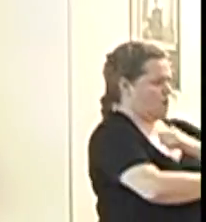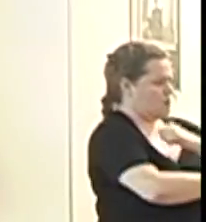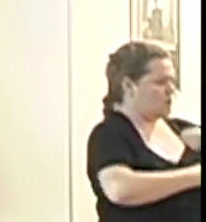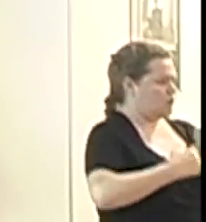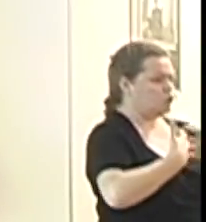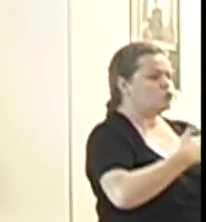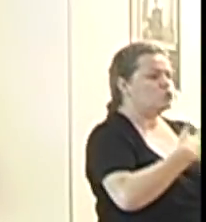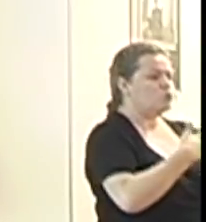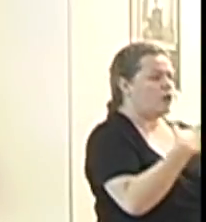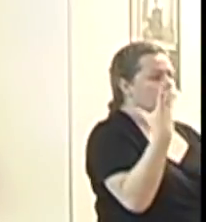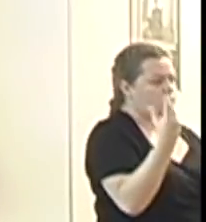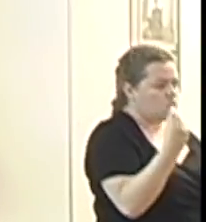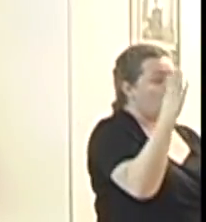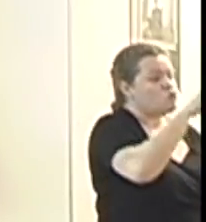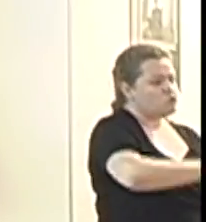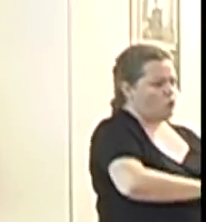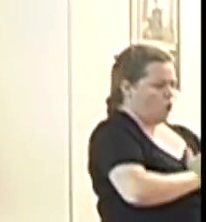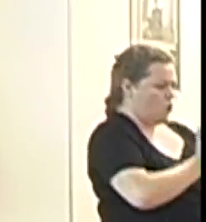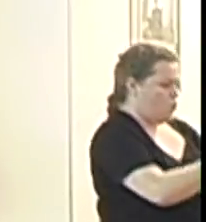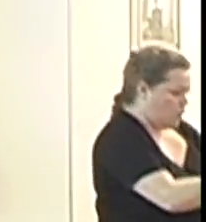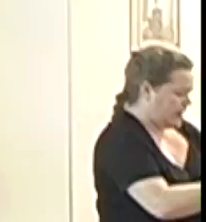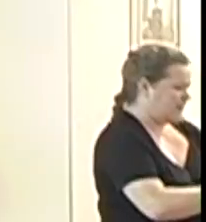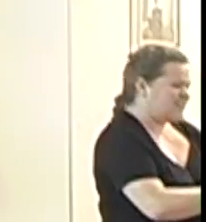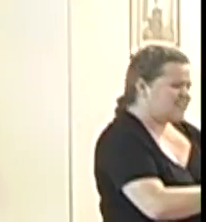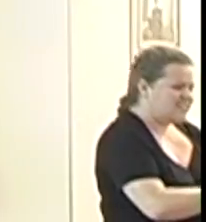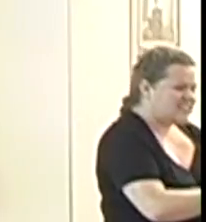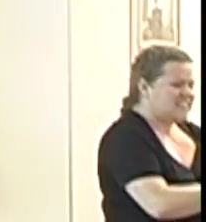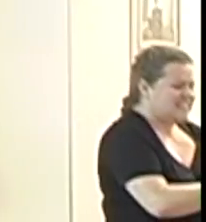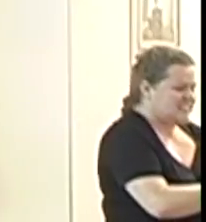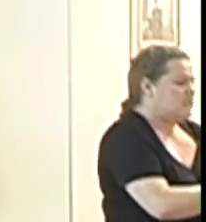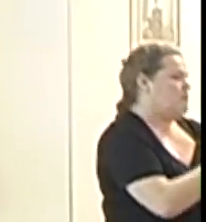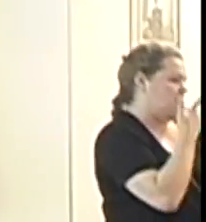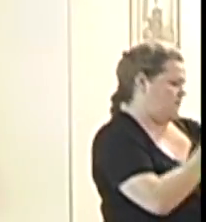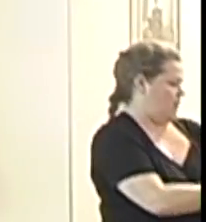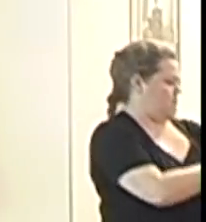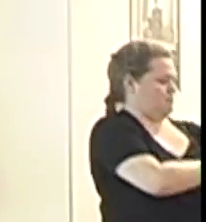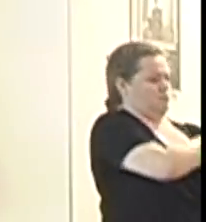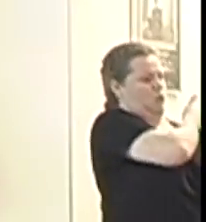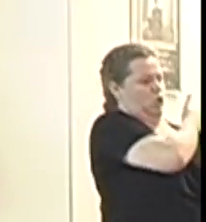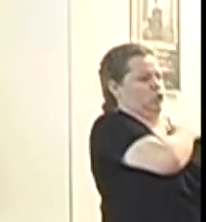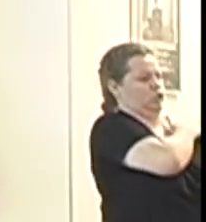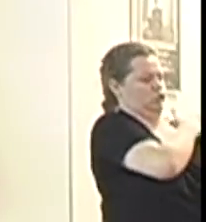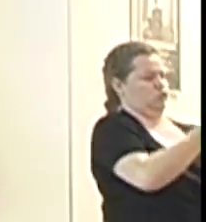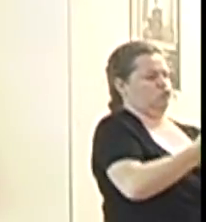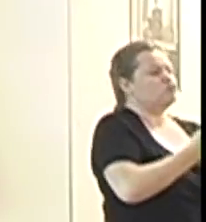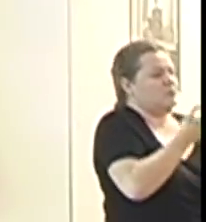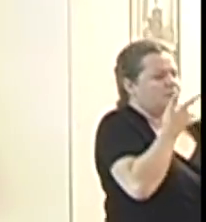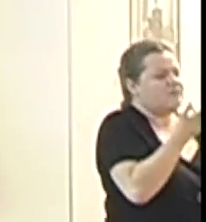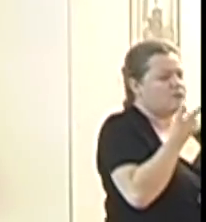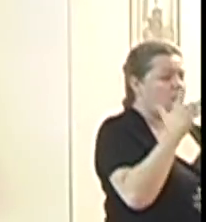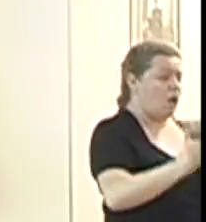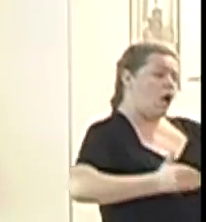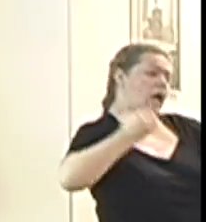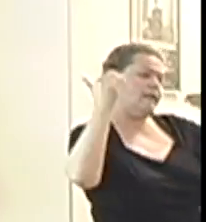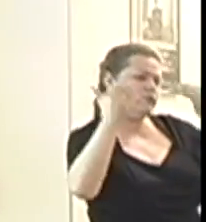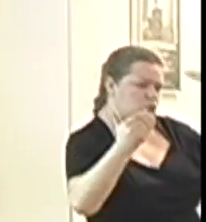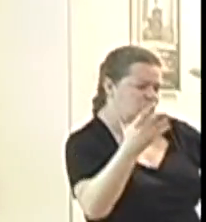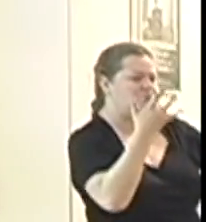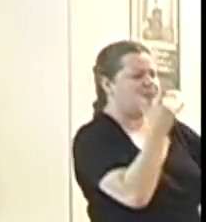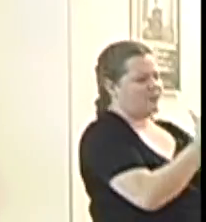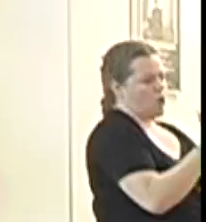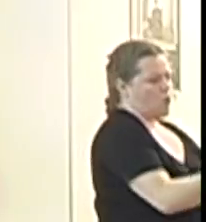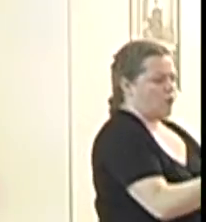at the wrist or finger. So children may use proximal articulators where adults would use more distal